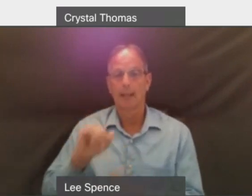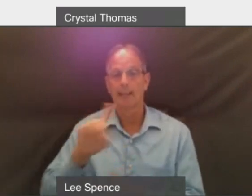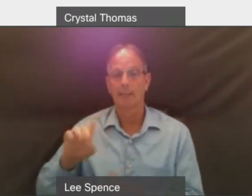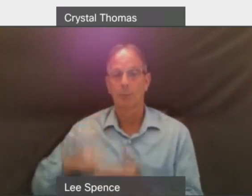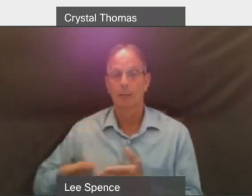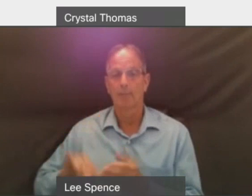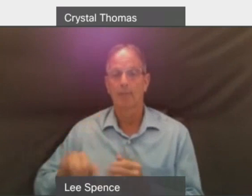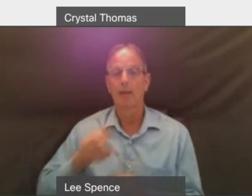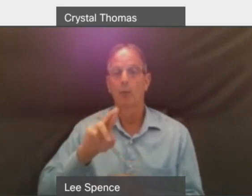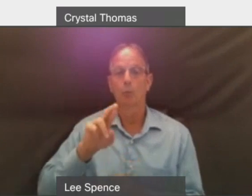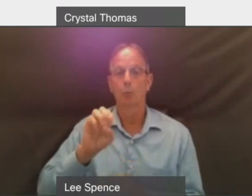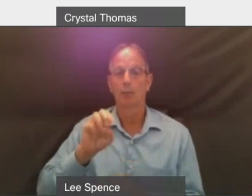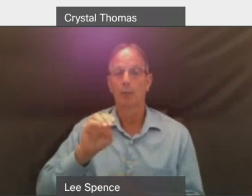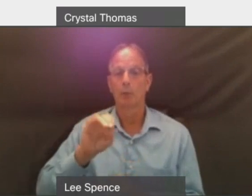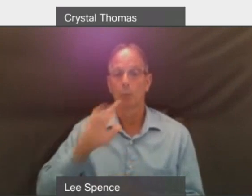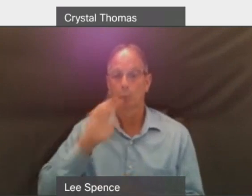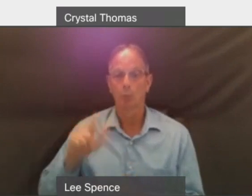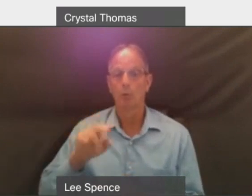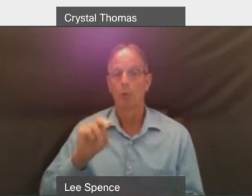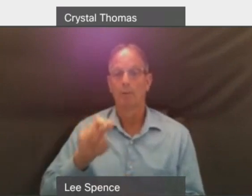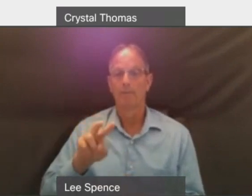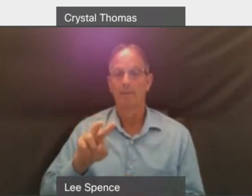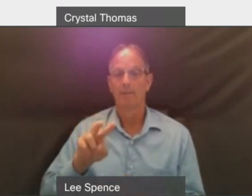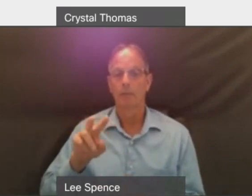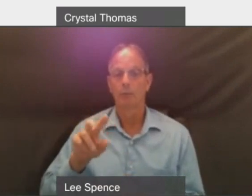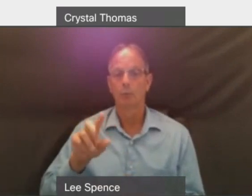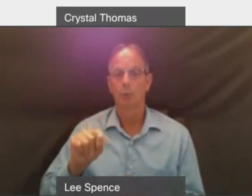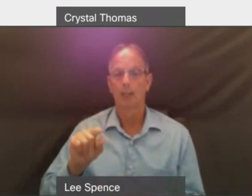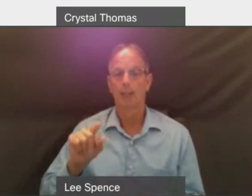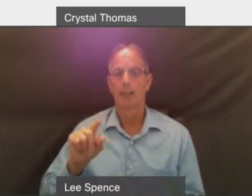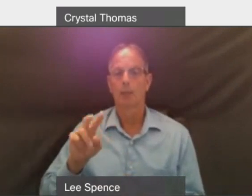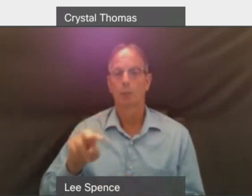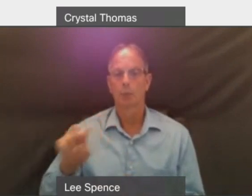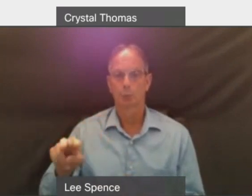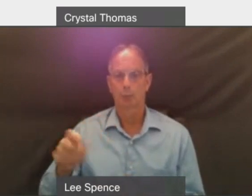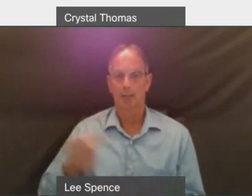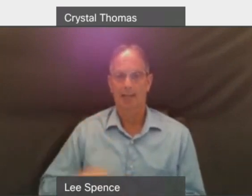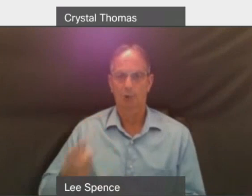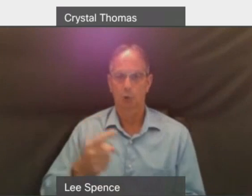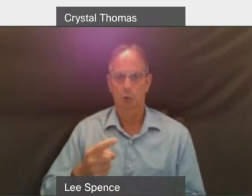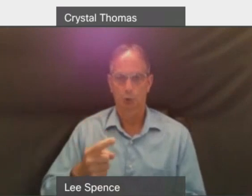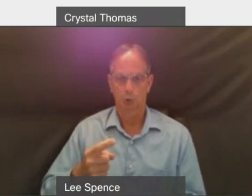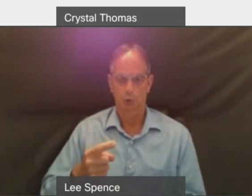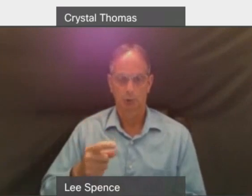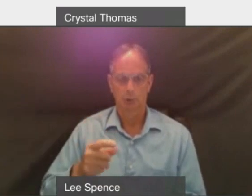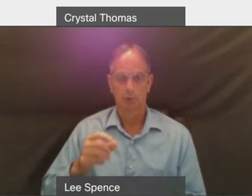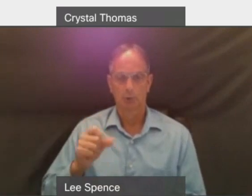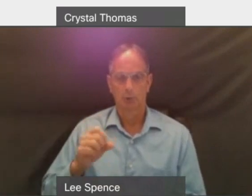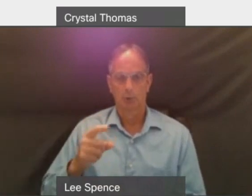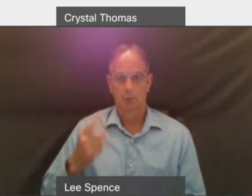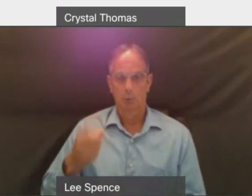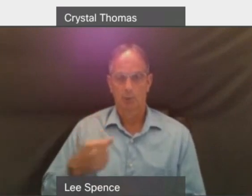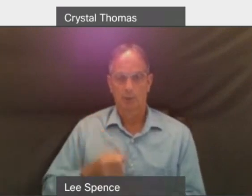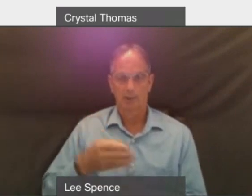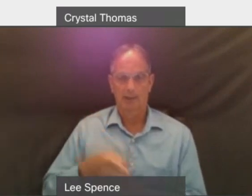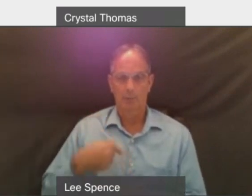renewal occurs in November of 2022. So that's pretty much 1 year after this will